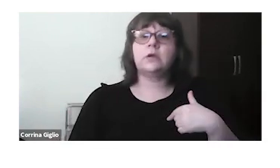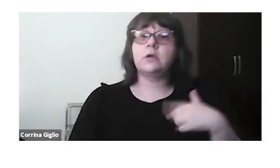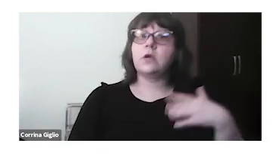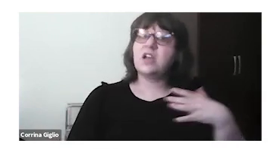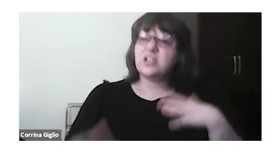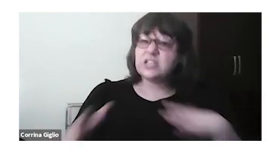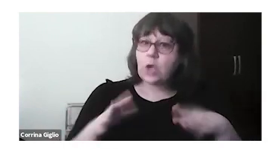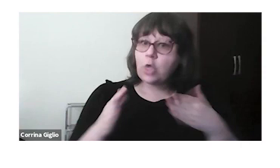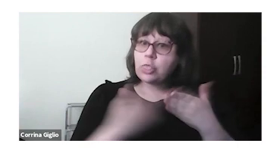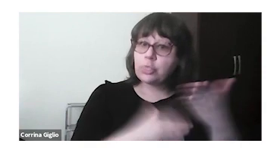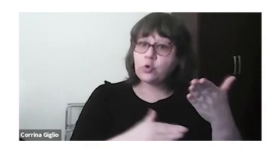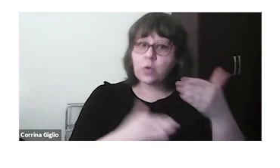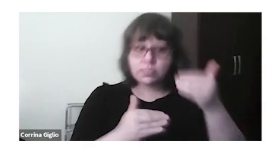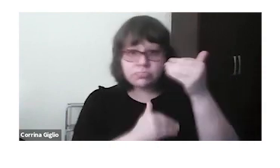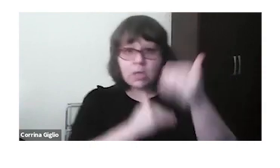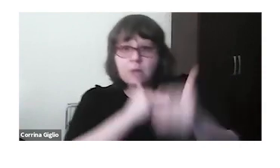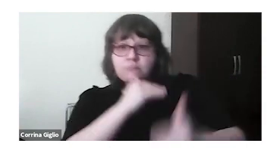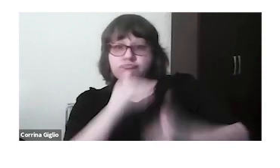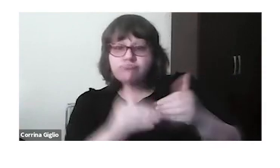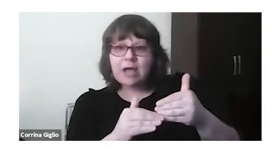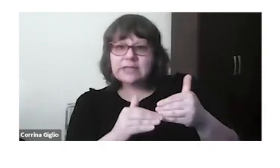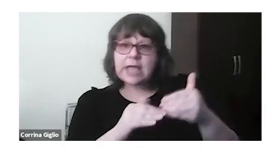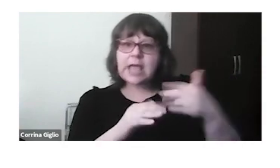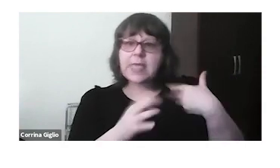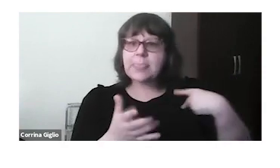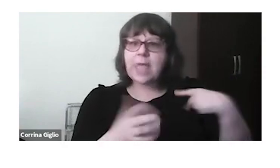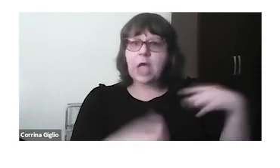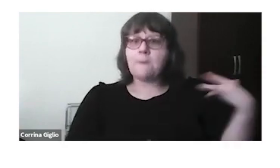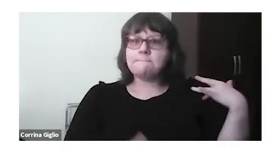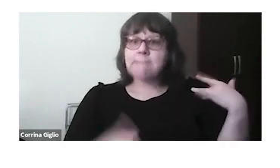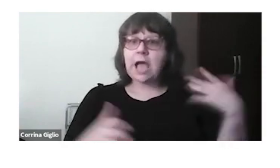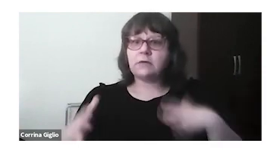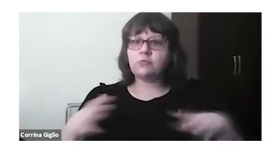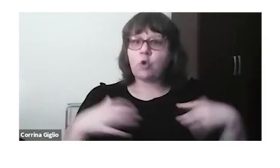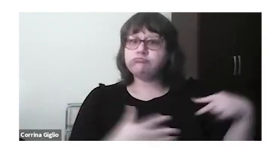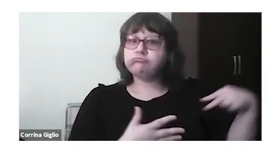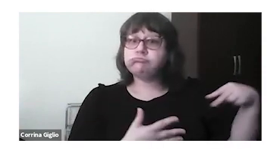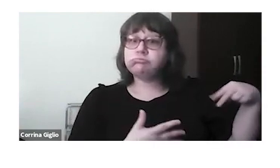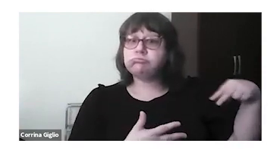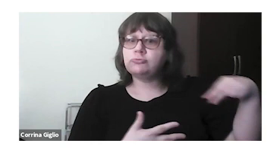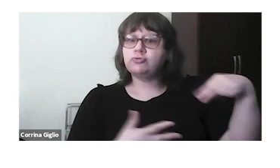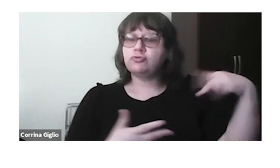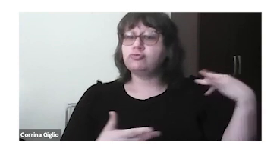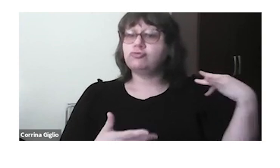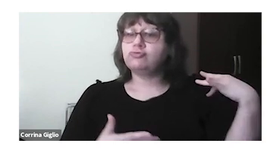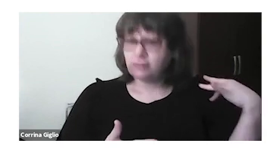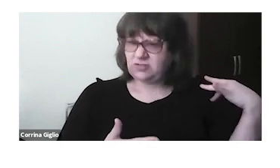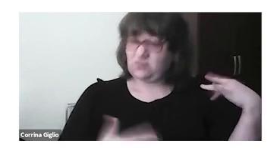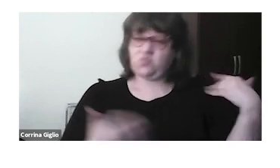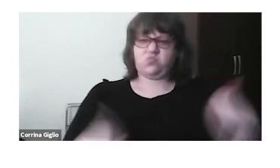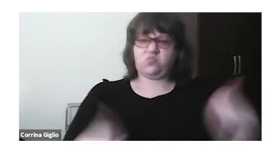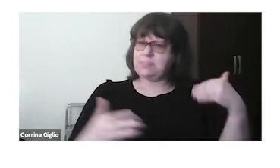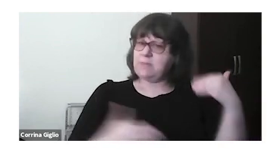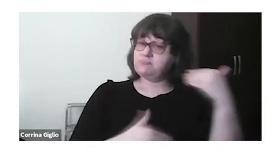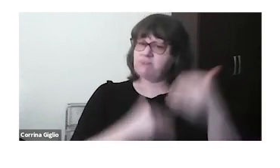design process, was on the runway, and this is a photo from the website. So throughout that entire process,